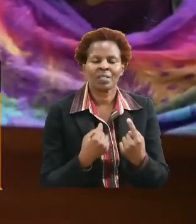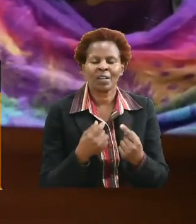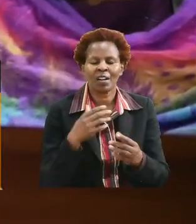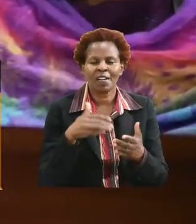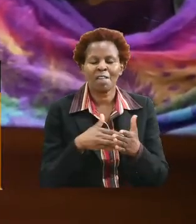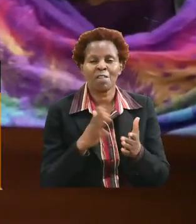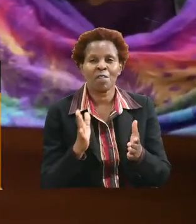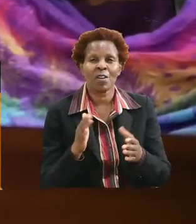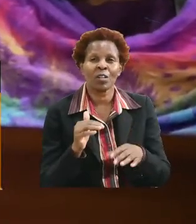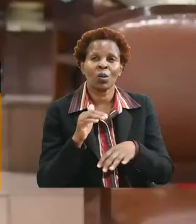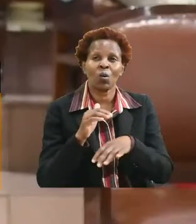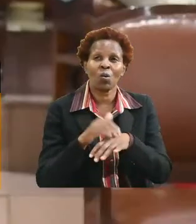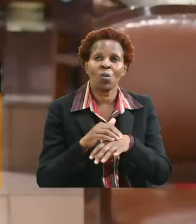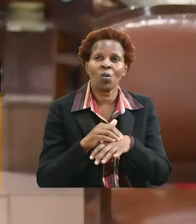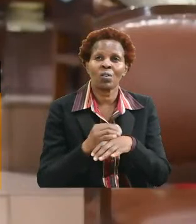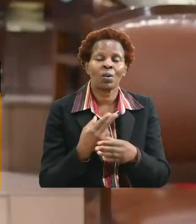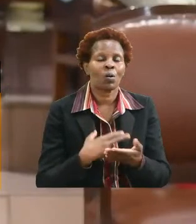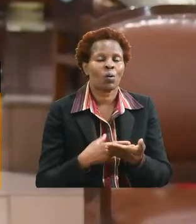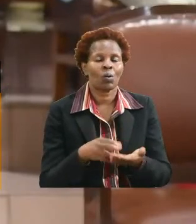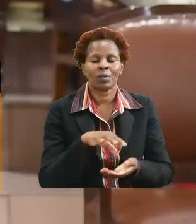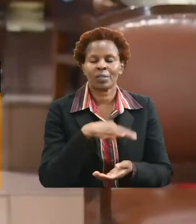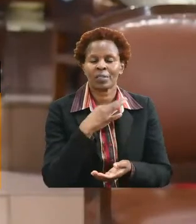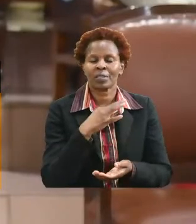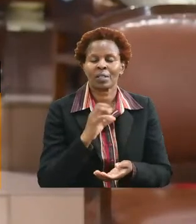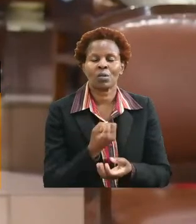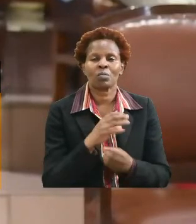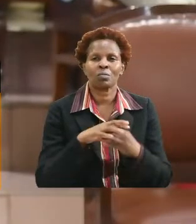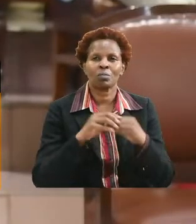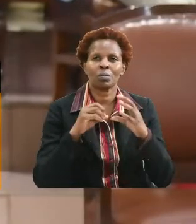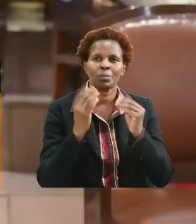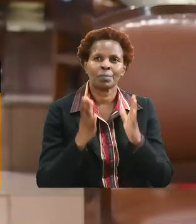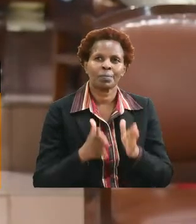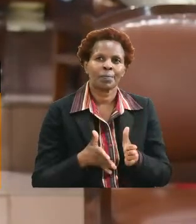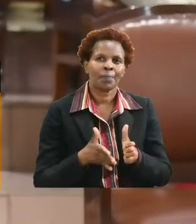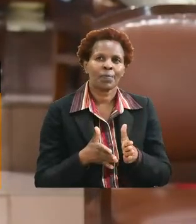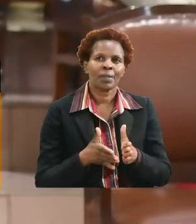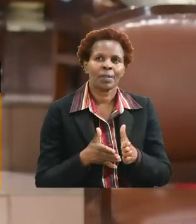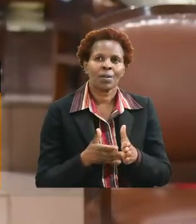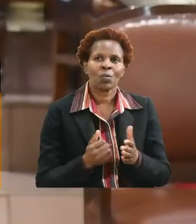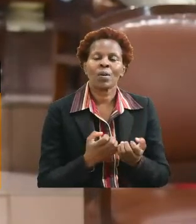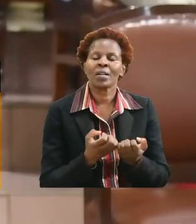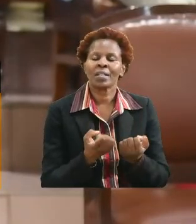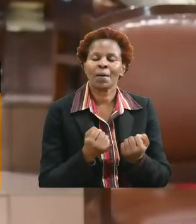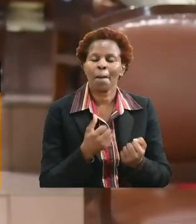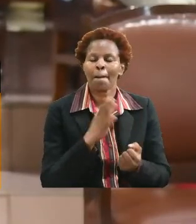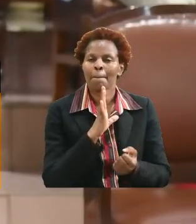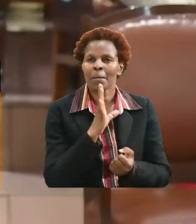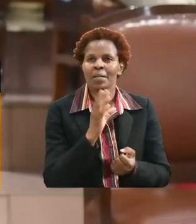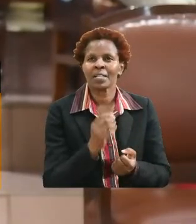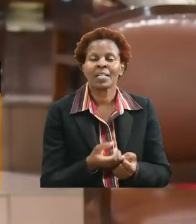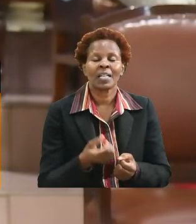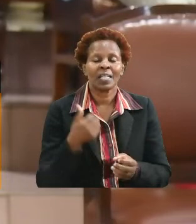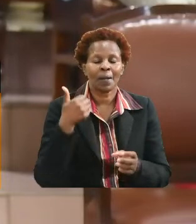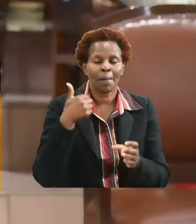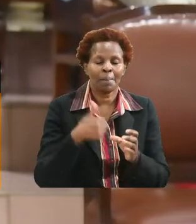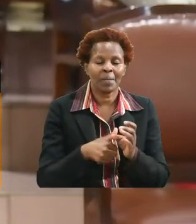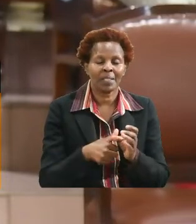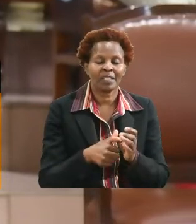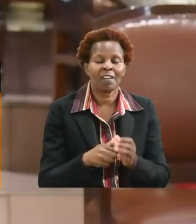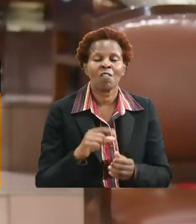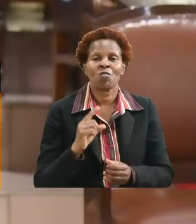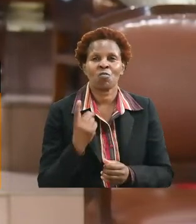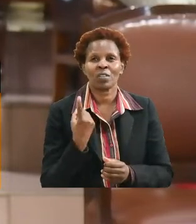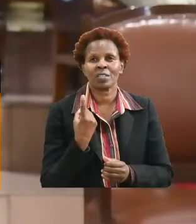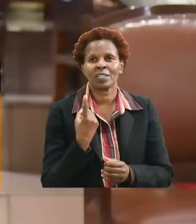reflect on the Holy Spirit, our Comforter, we need to be reminded that first and